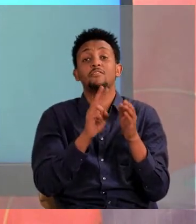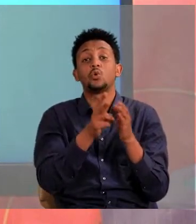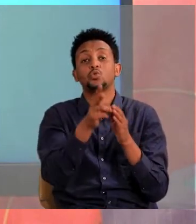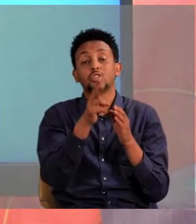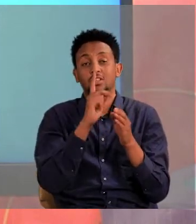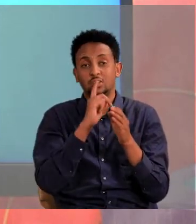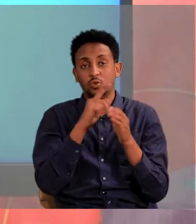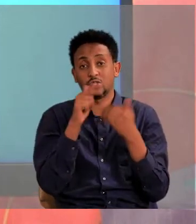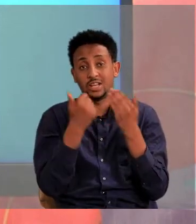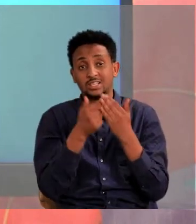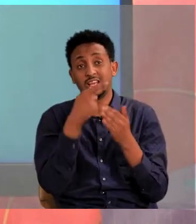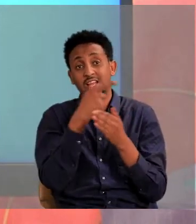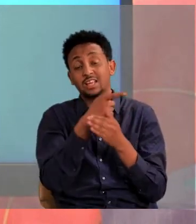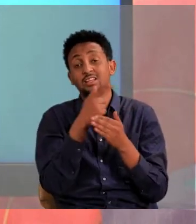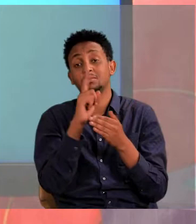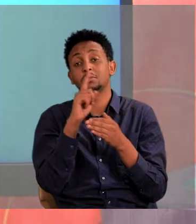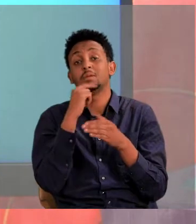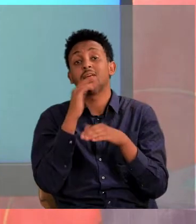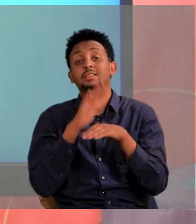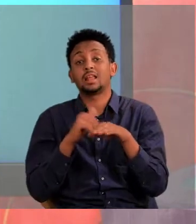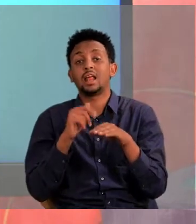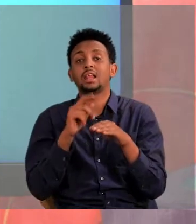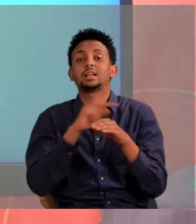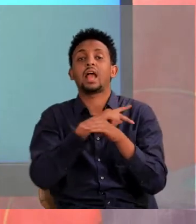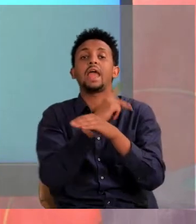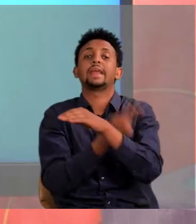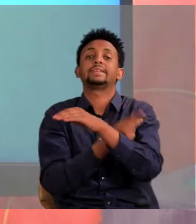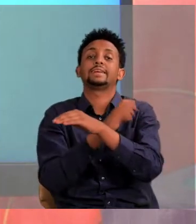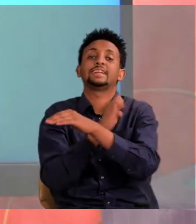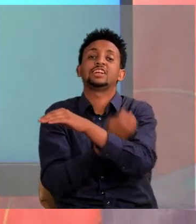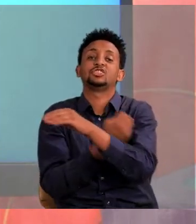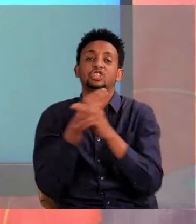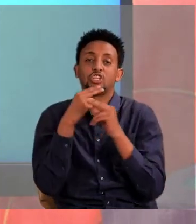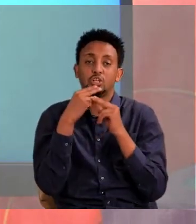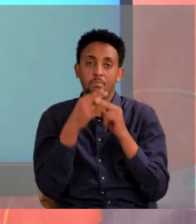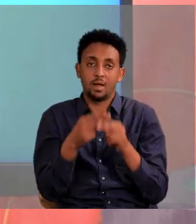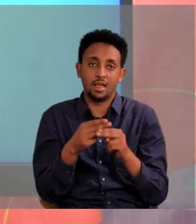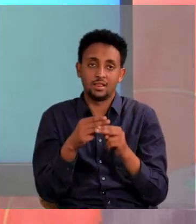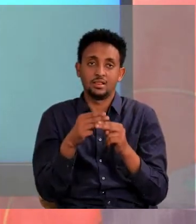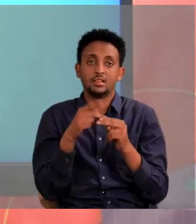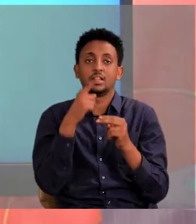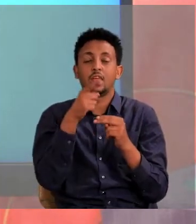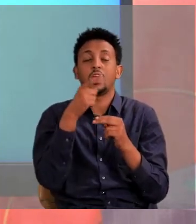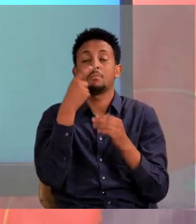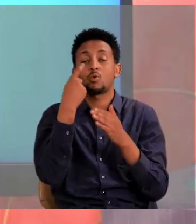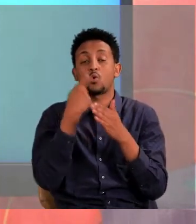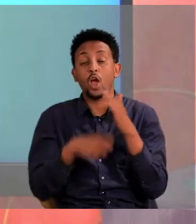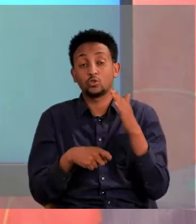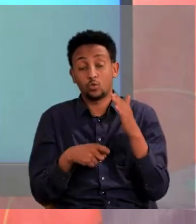particle. Therefore, this is what we call kinetic energy. Therefore, the product of